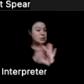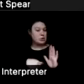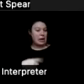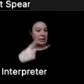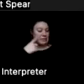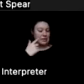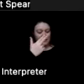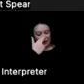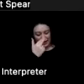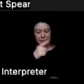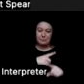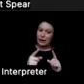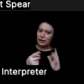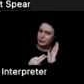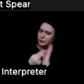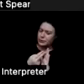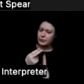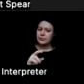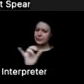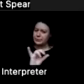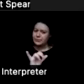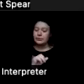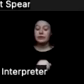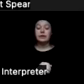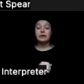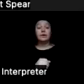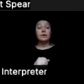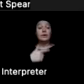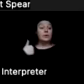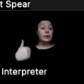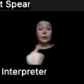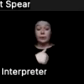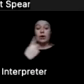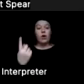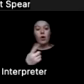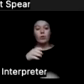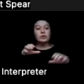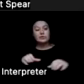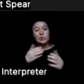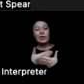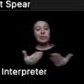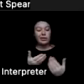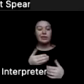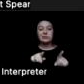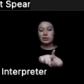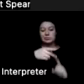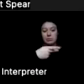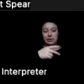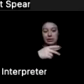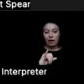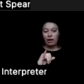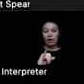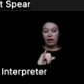All the things that we described in the tools and the things that we constantly are doing, right, as PIs or administrators or even trainees, is trying